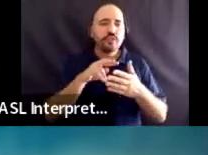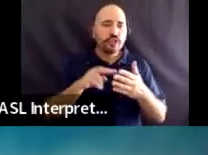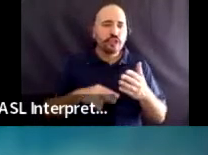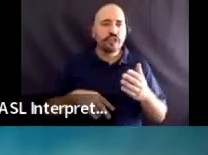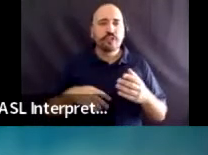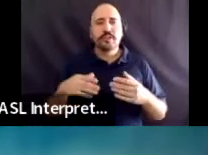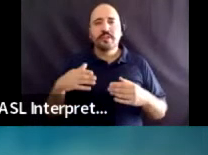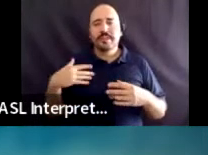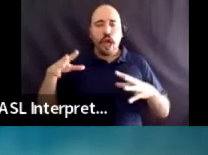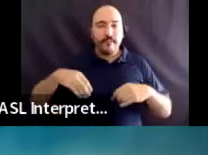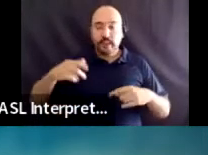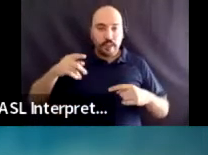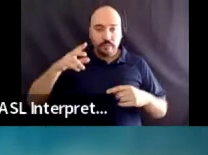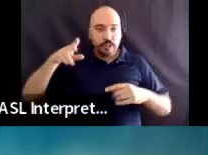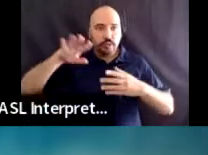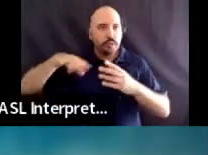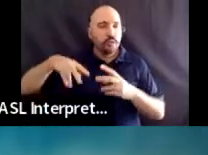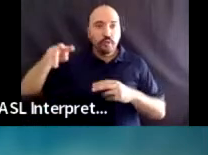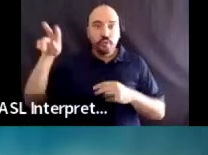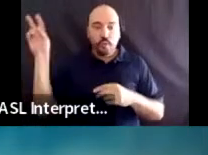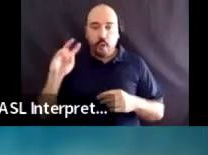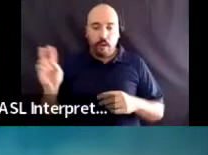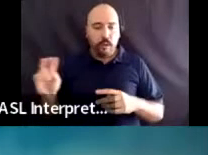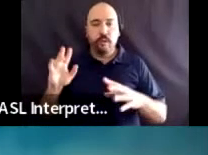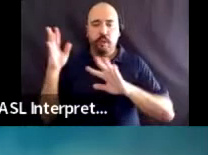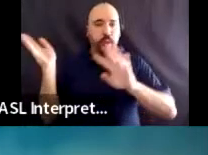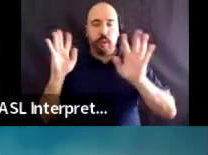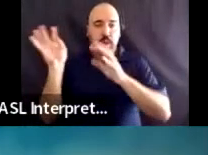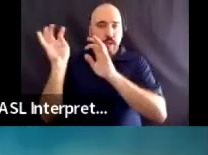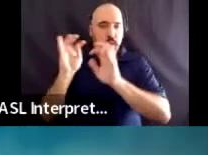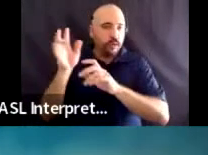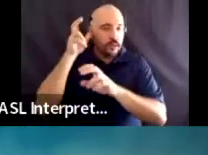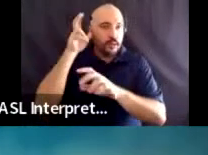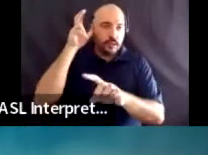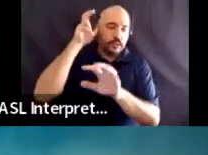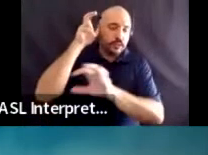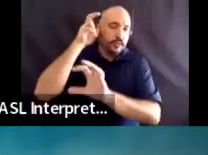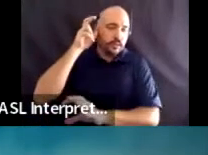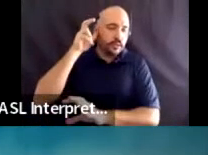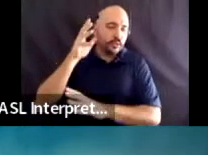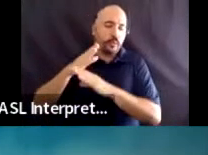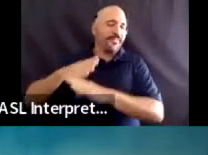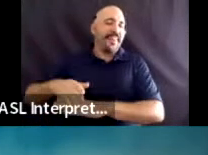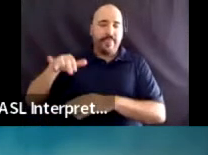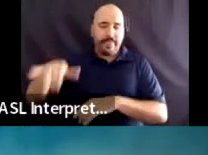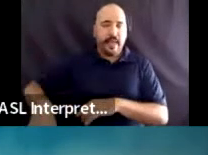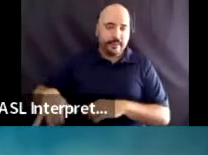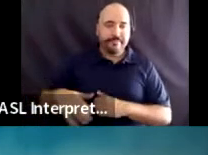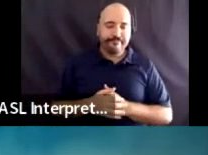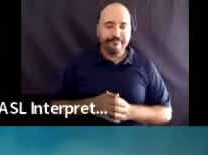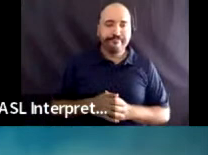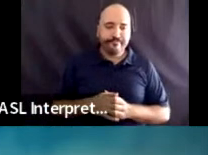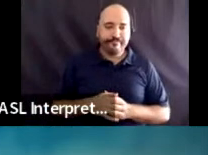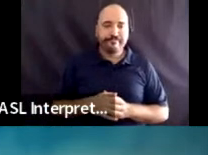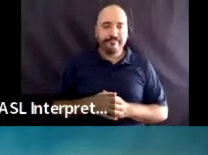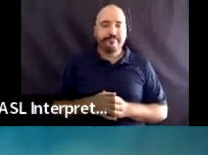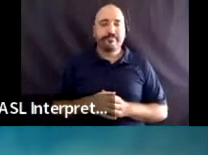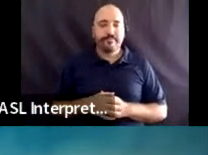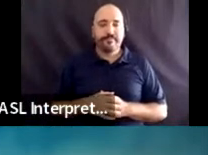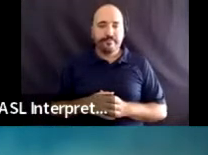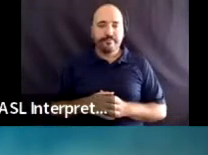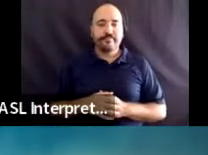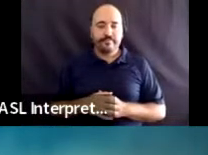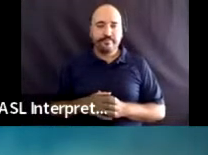turn off the chat so that the audio doesn't get too busy with chat messages constantly coming in. So you can